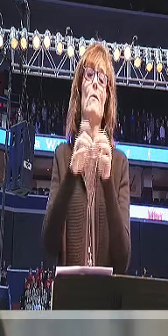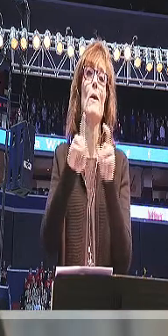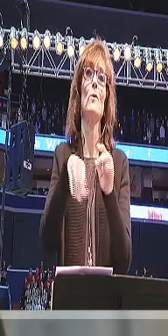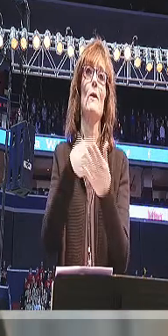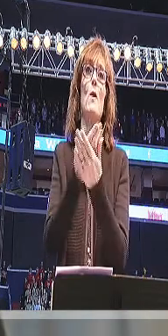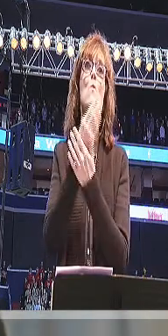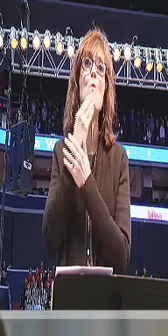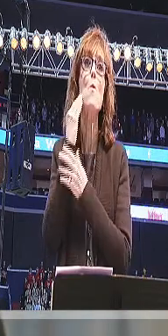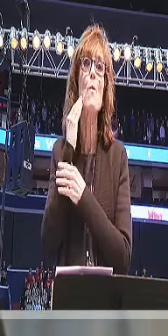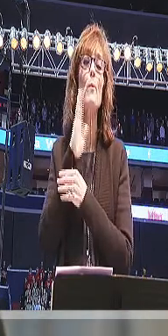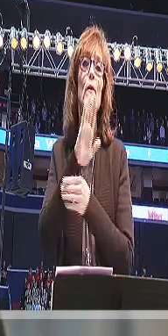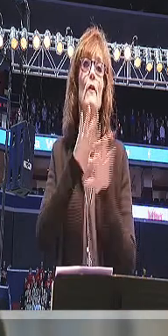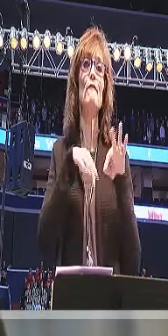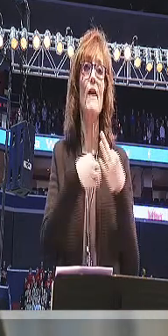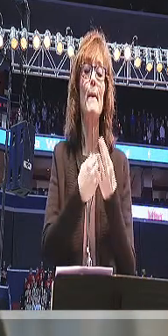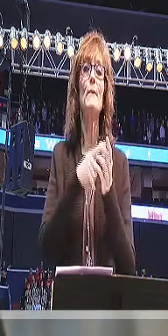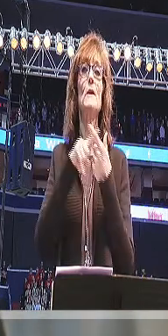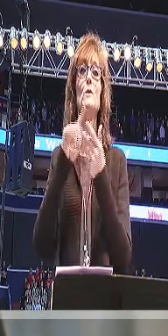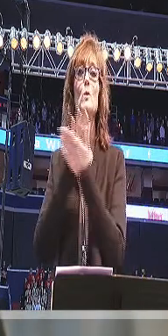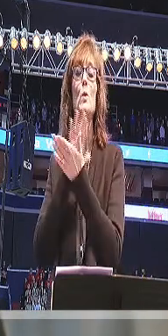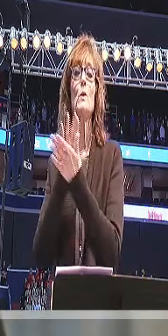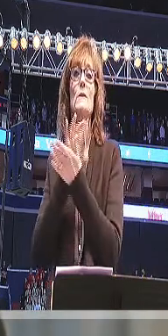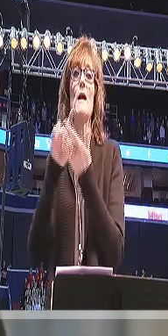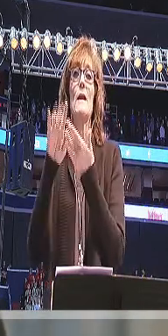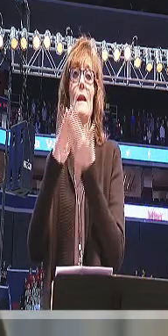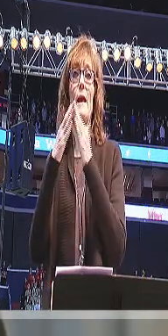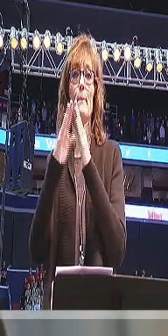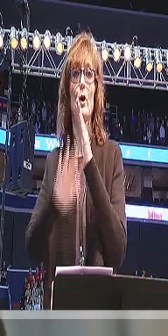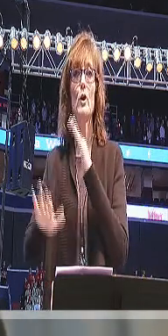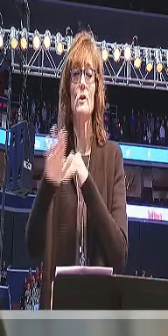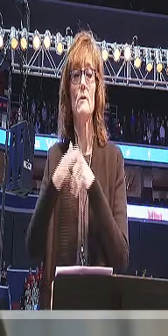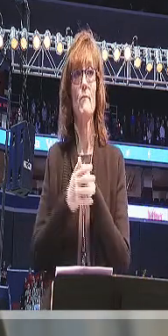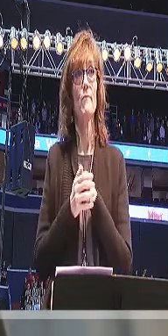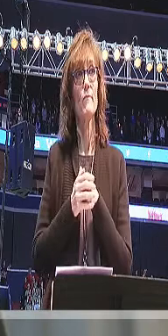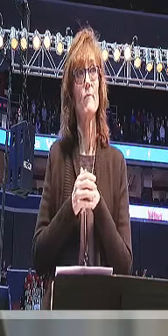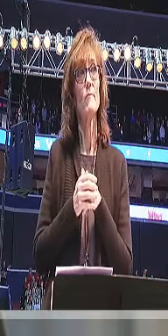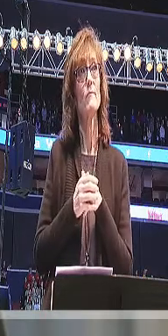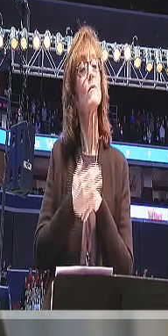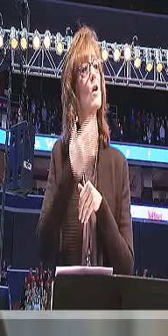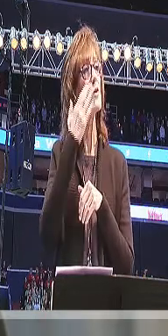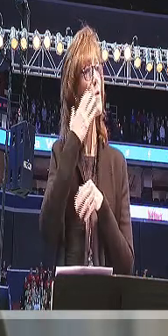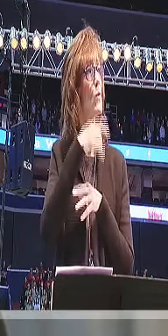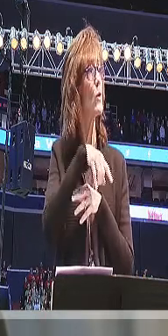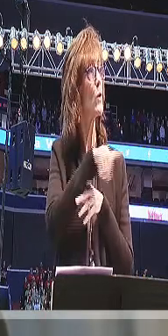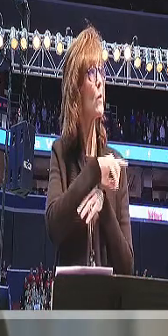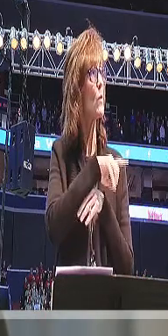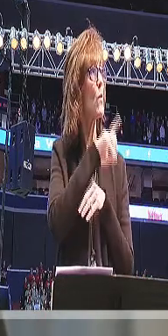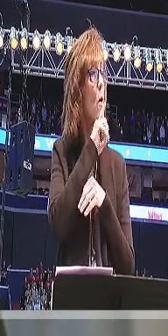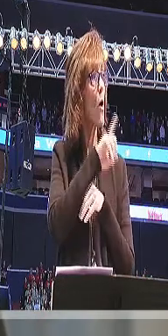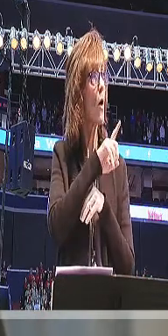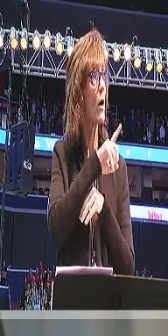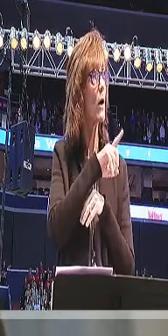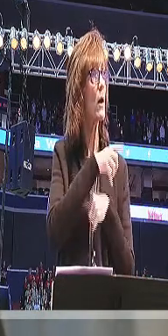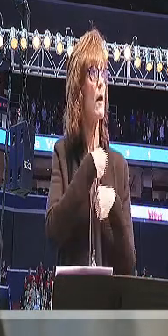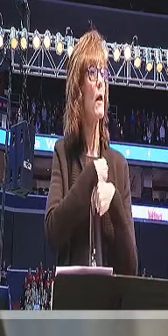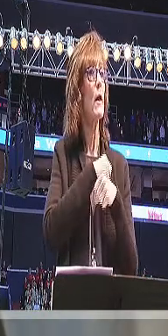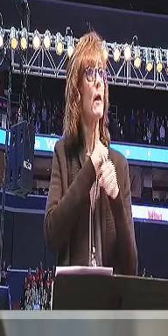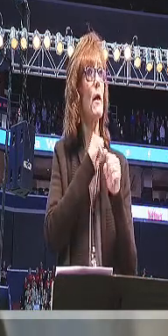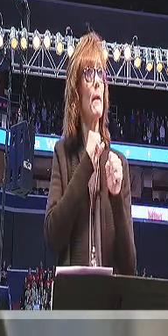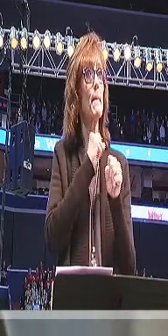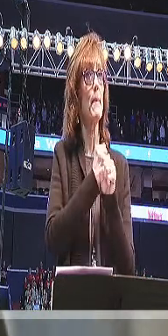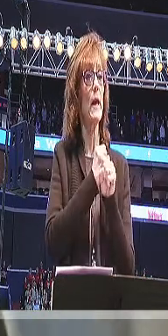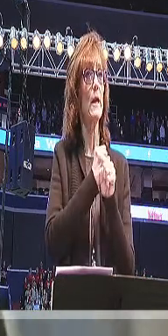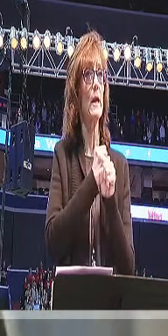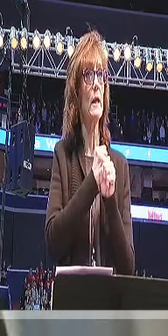families, schools, and neighborhoods. Know that you are making a solid contribution to the renewal